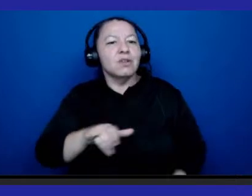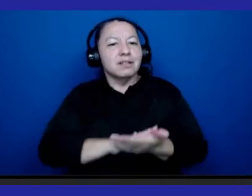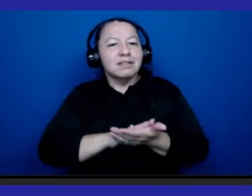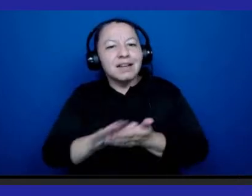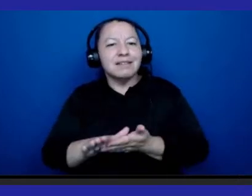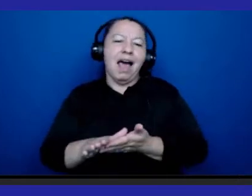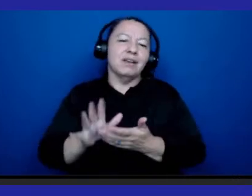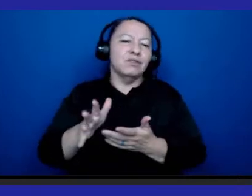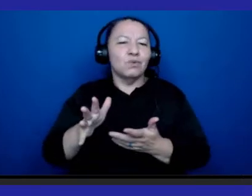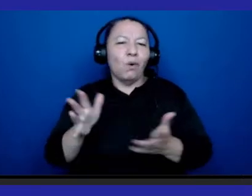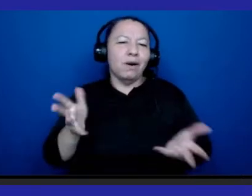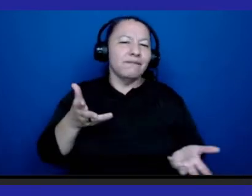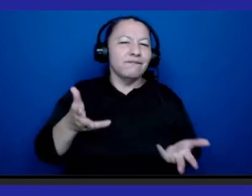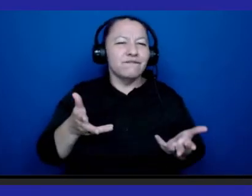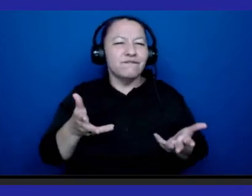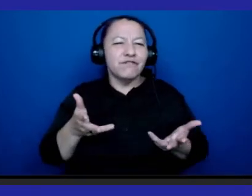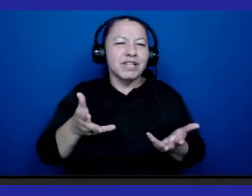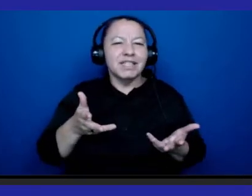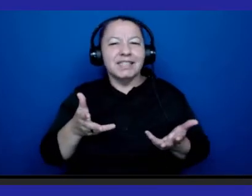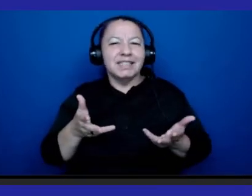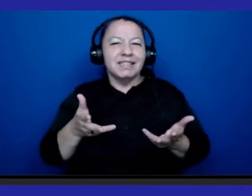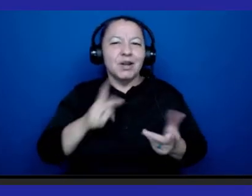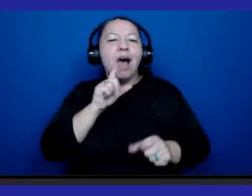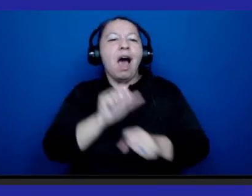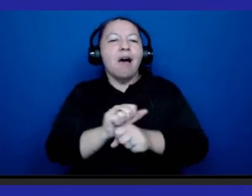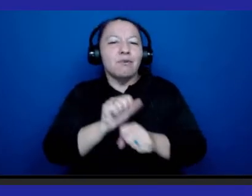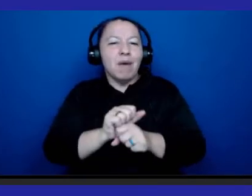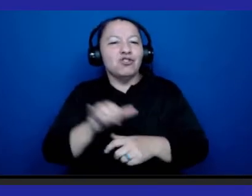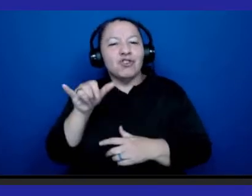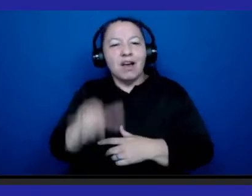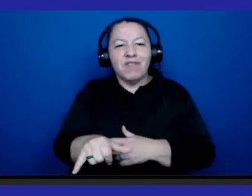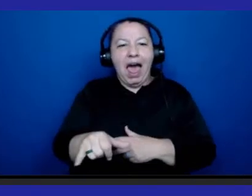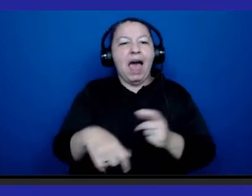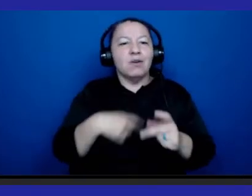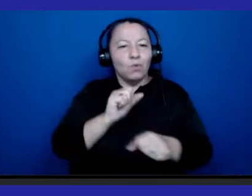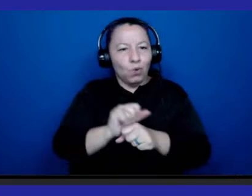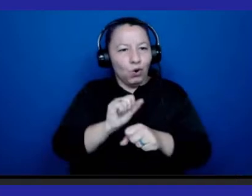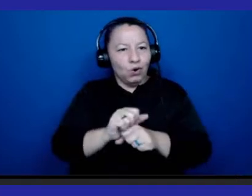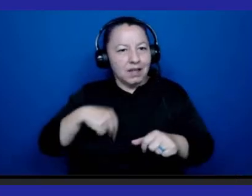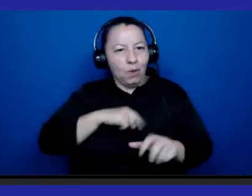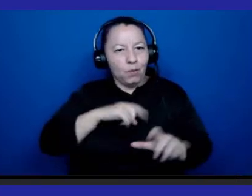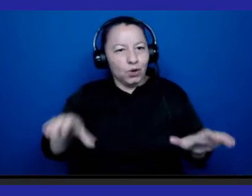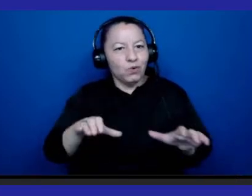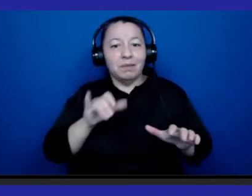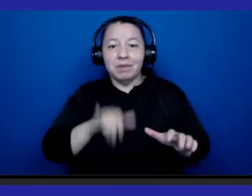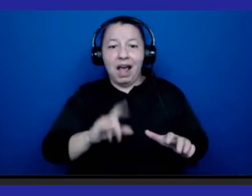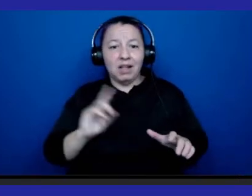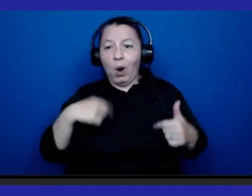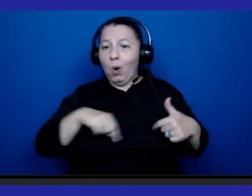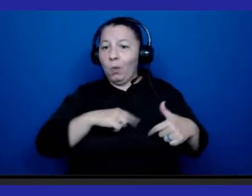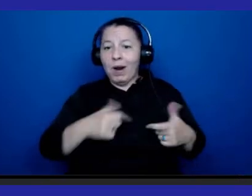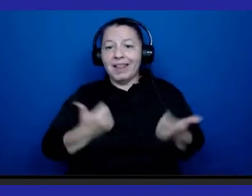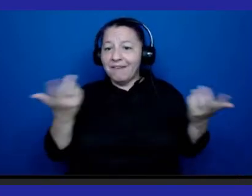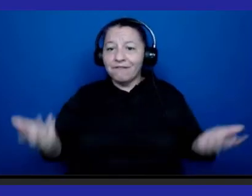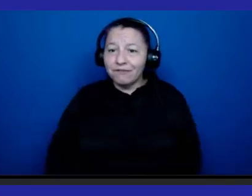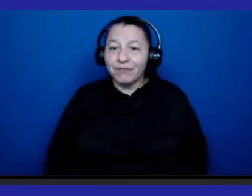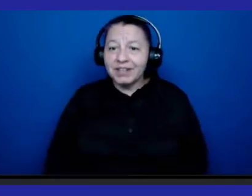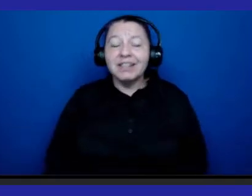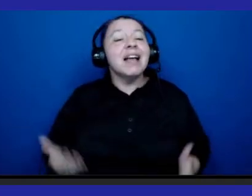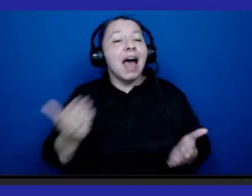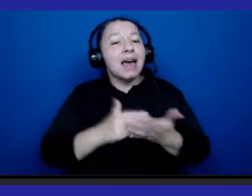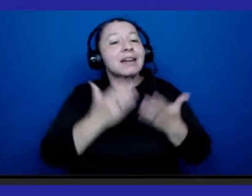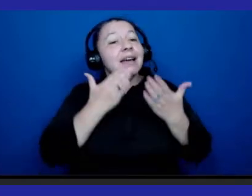concretizing of that work, but it is, this is where we live. And again, we thank you for your support in